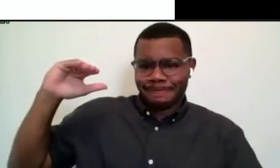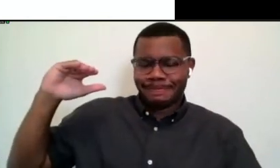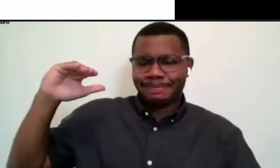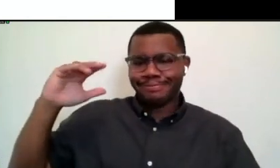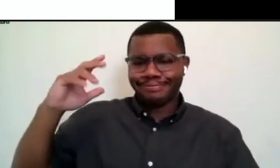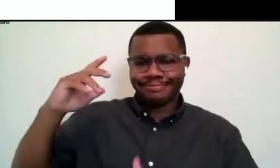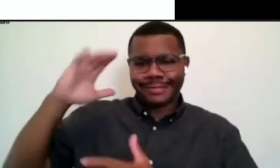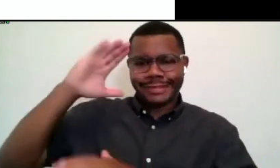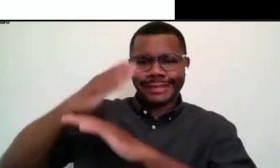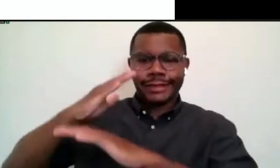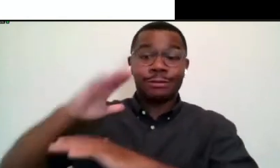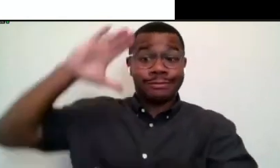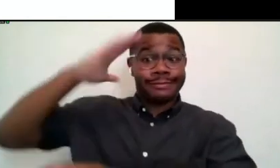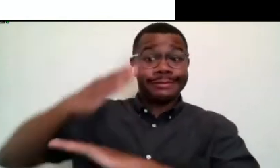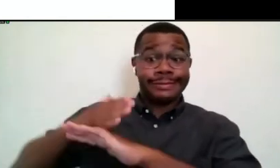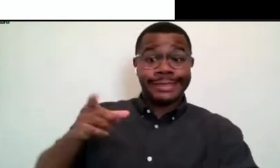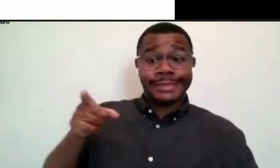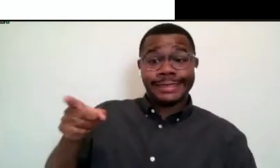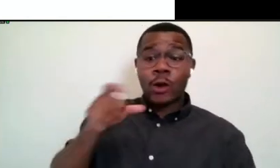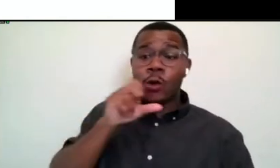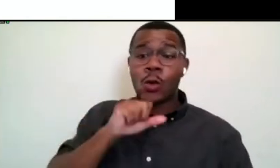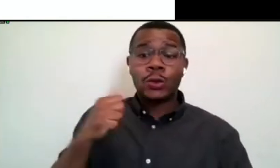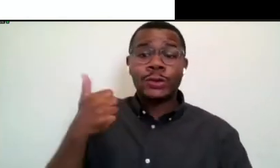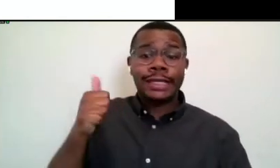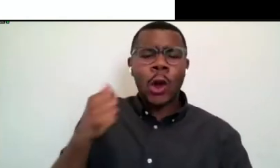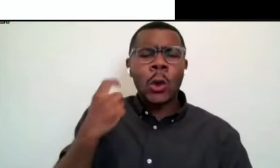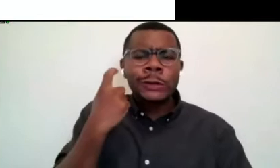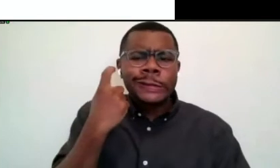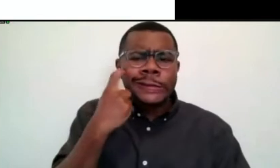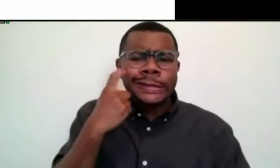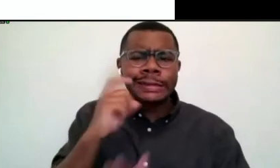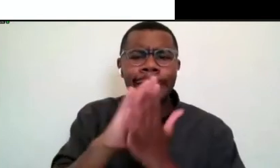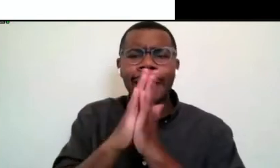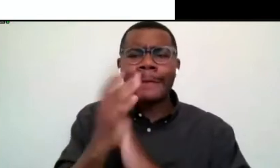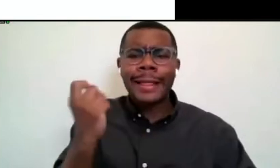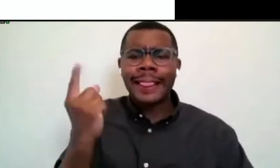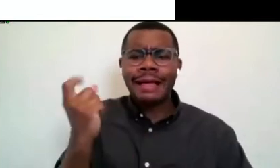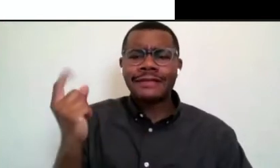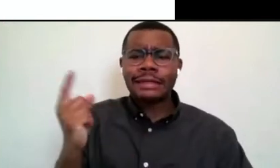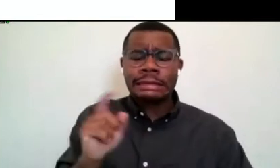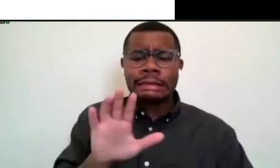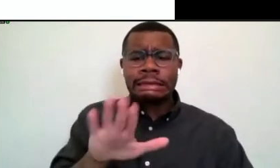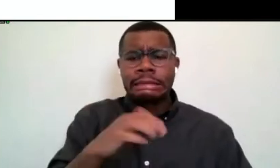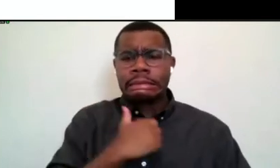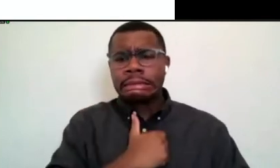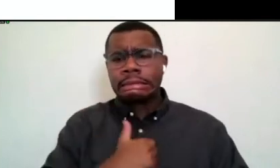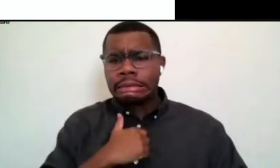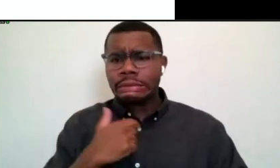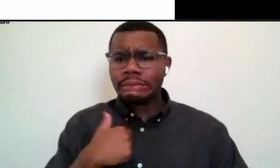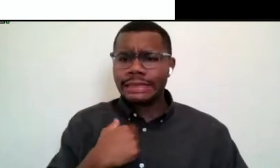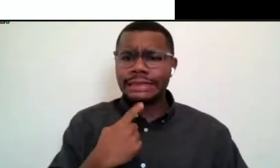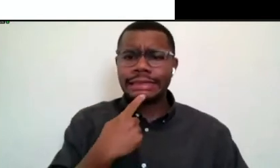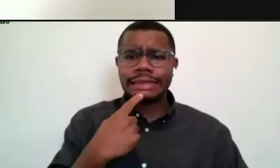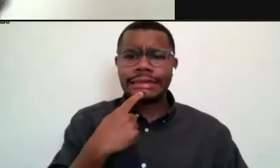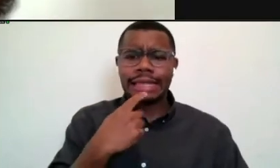in his camp. Actually, he's 11. He just turned 11. Don't tell him I said 10. I'm still getting used to this 11